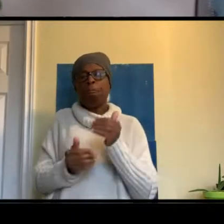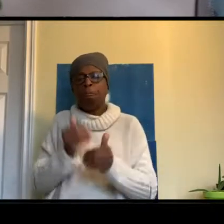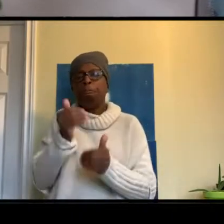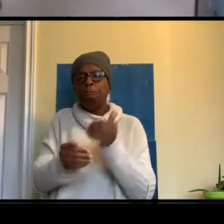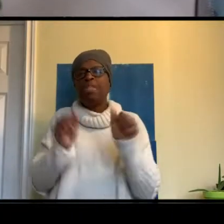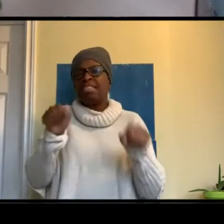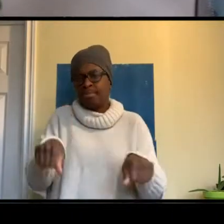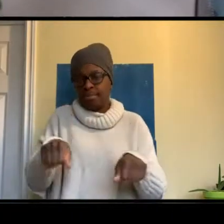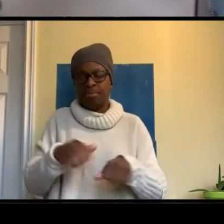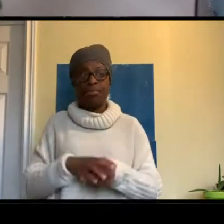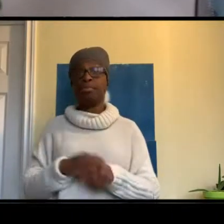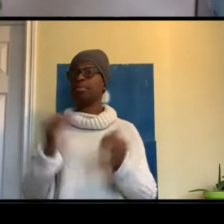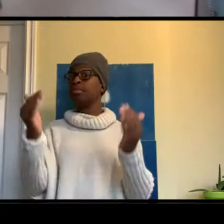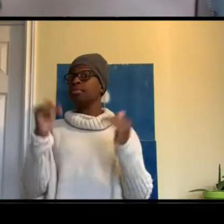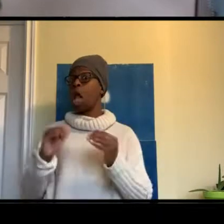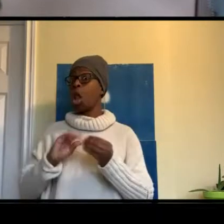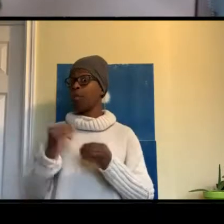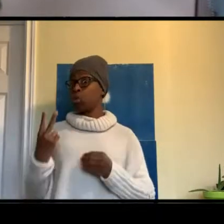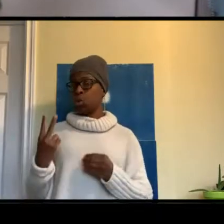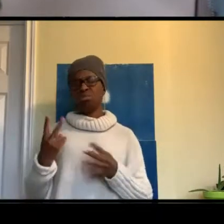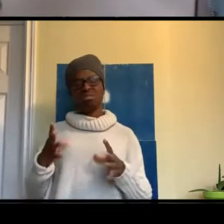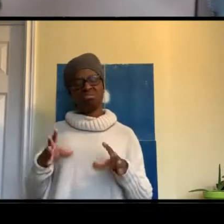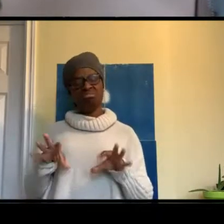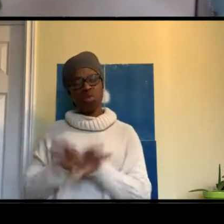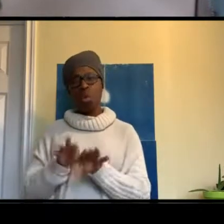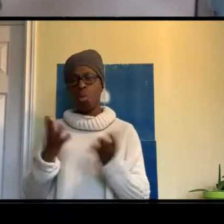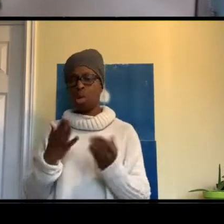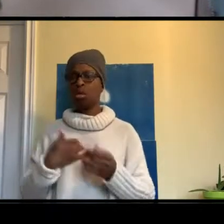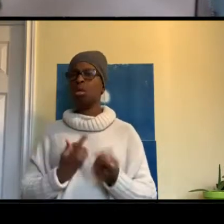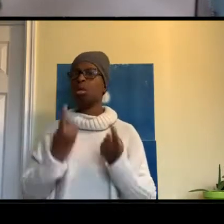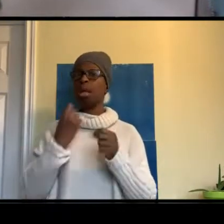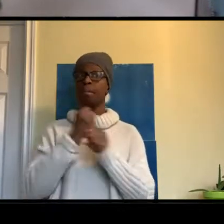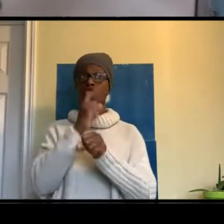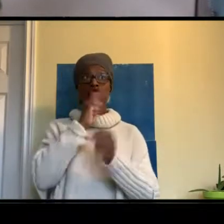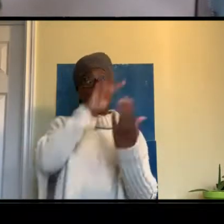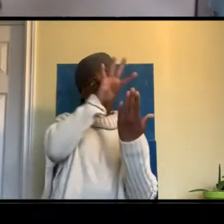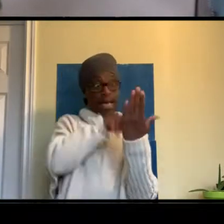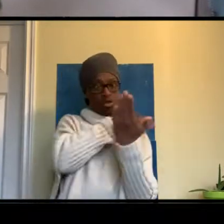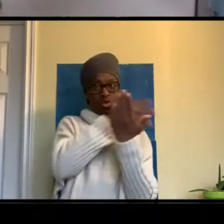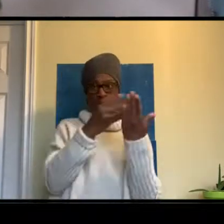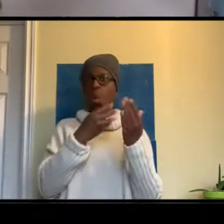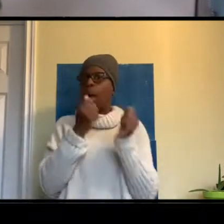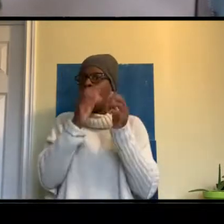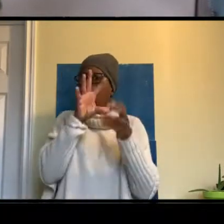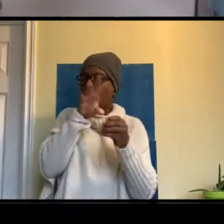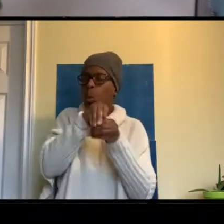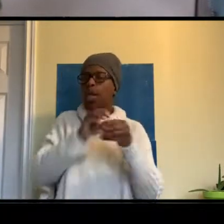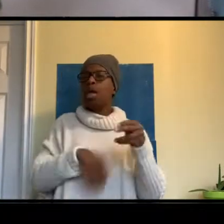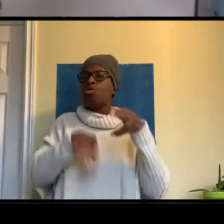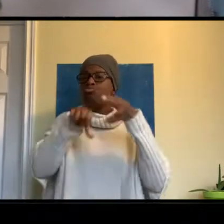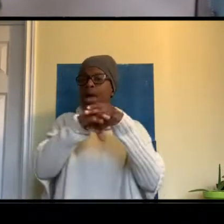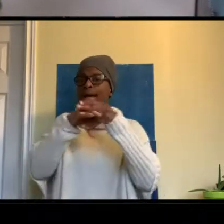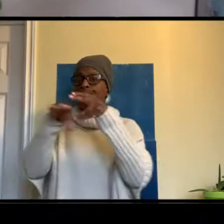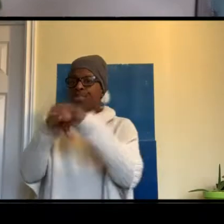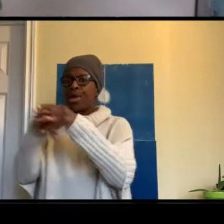schedule things out, and taking breaks can be challenging when you're under a deadline and you